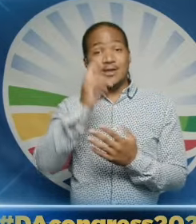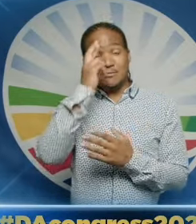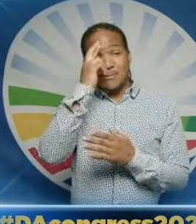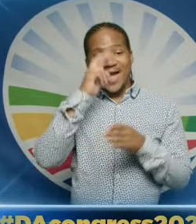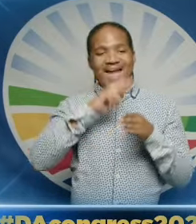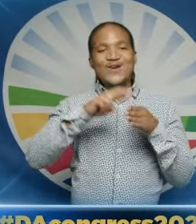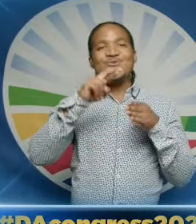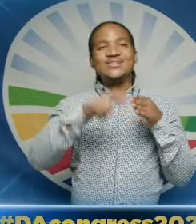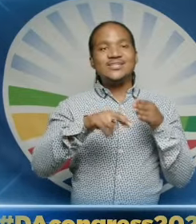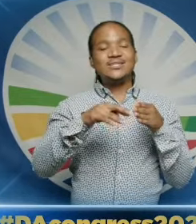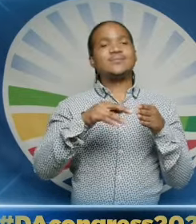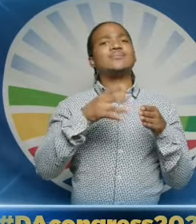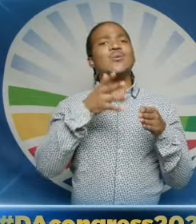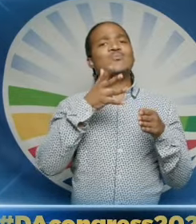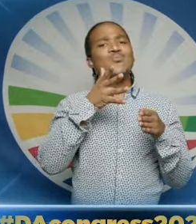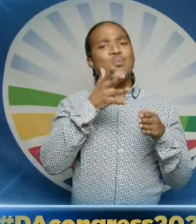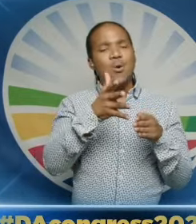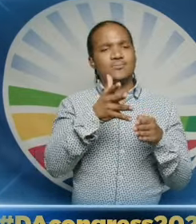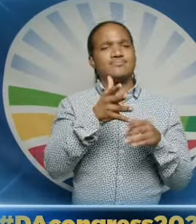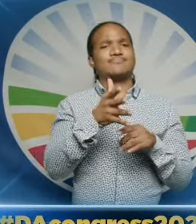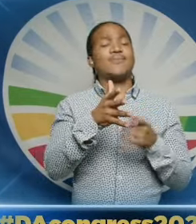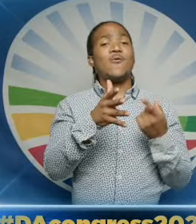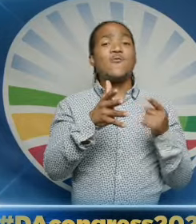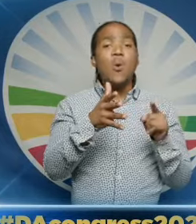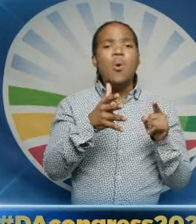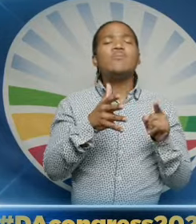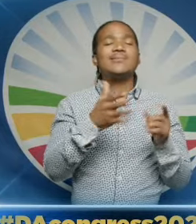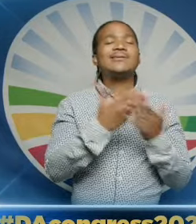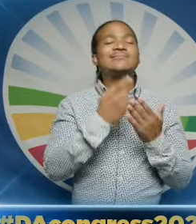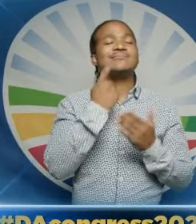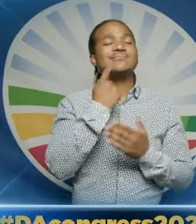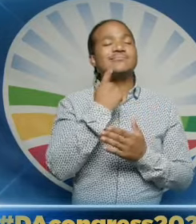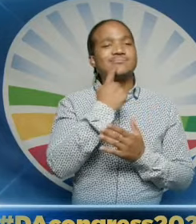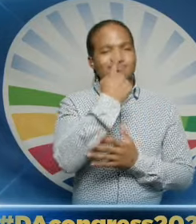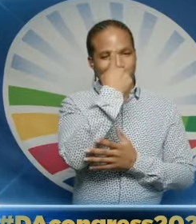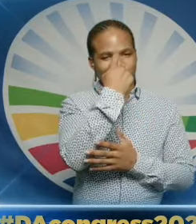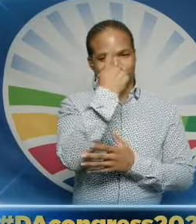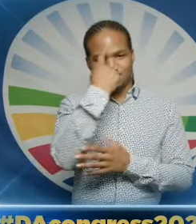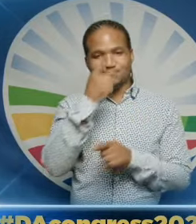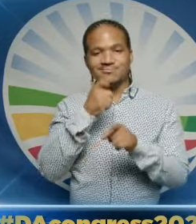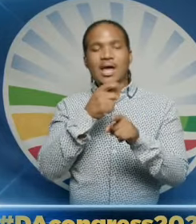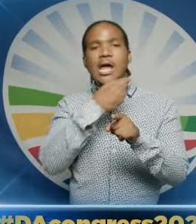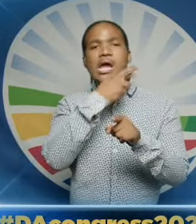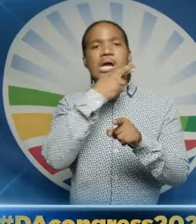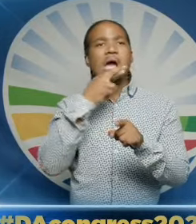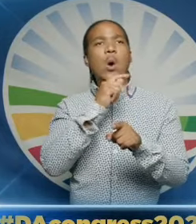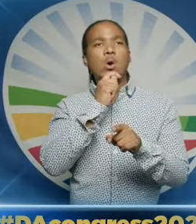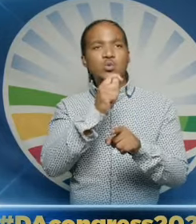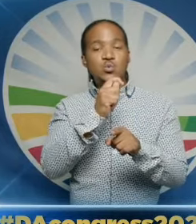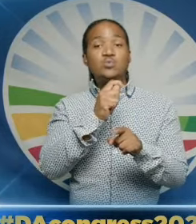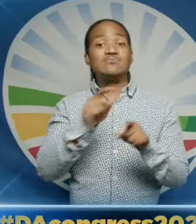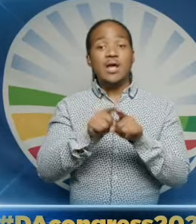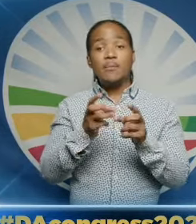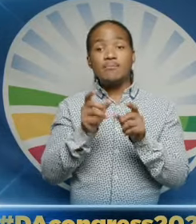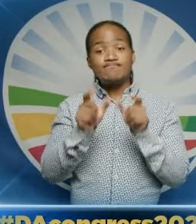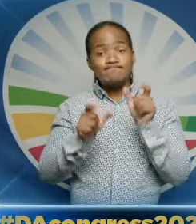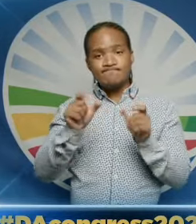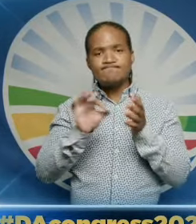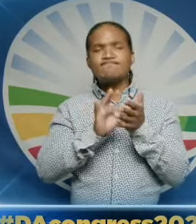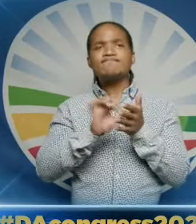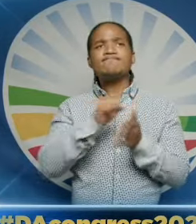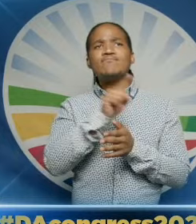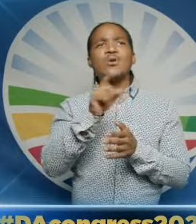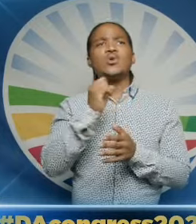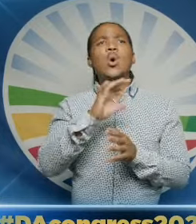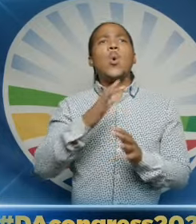all believe in, and that every candidate will feel is a fair reflection of the people that actually voted for them. So we don't want ballots